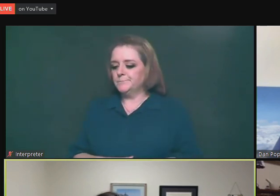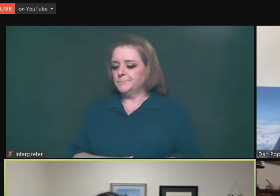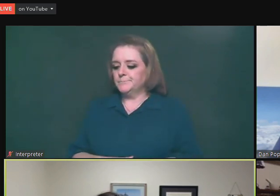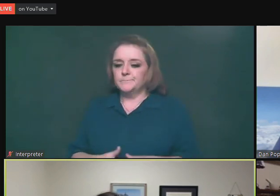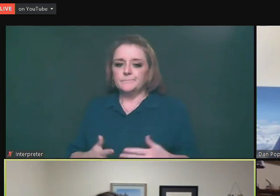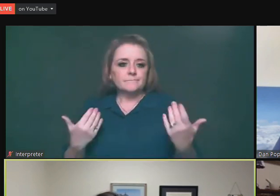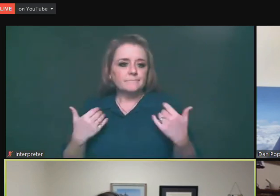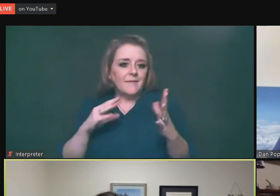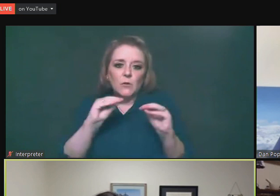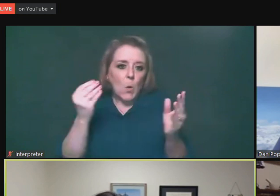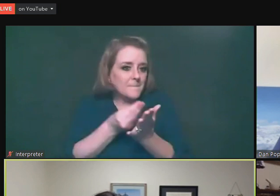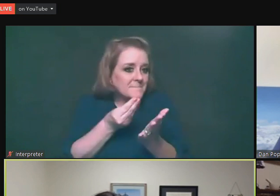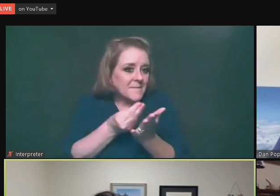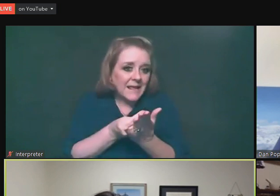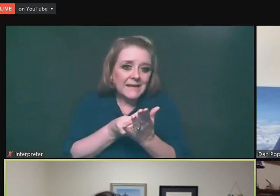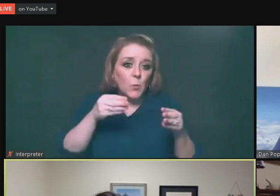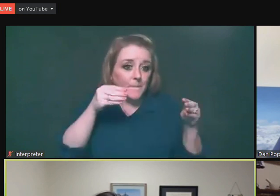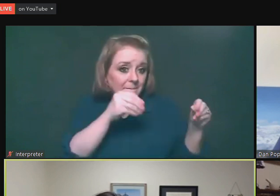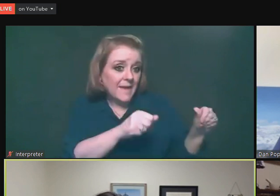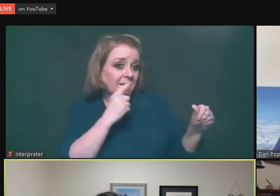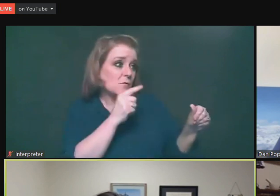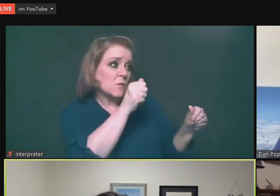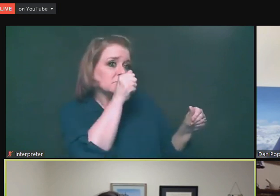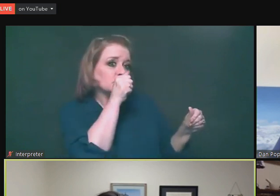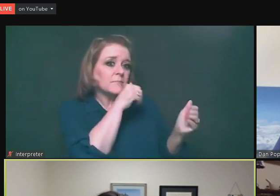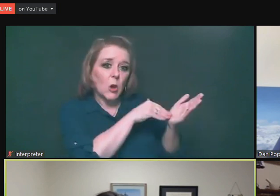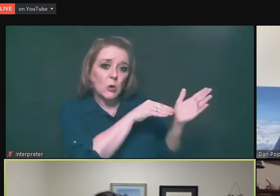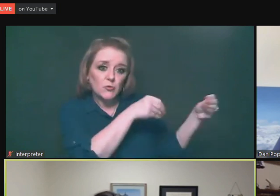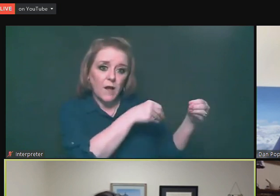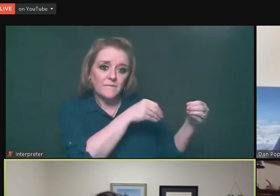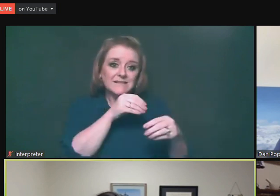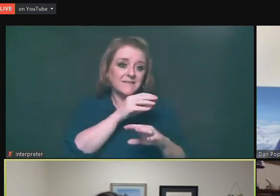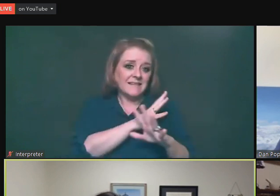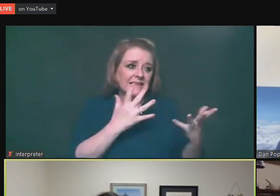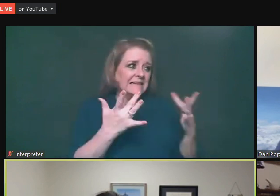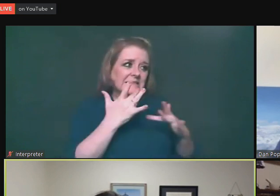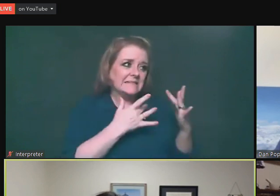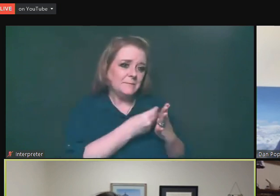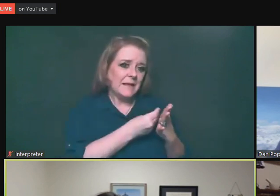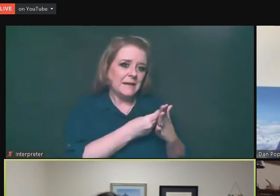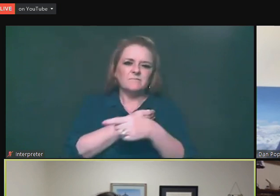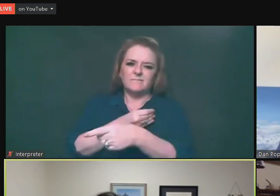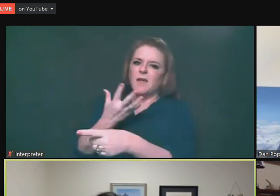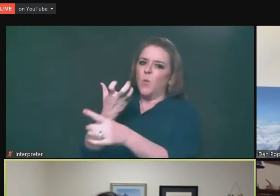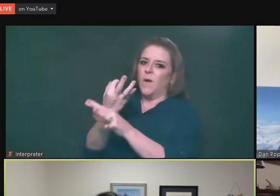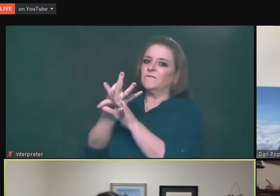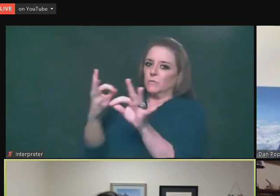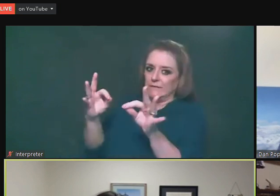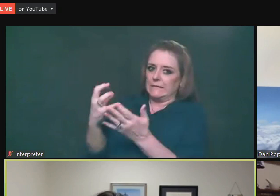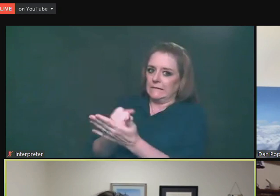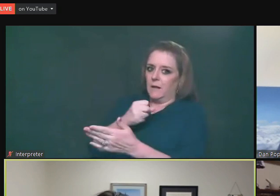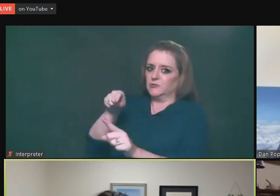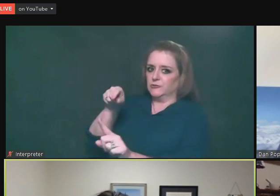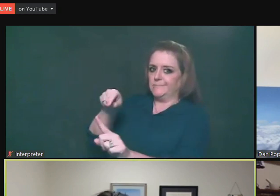don't have the money to pay to go into the doctor's office. I want to make sure we always have that free option here in Lubbock.